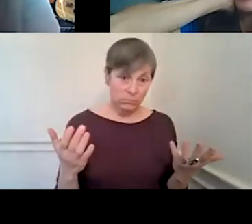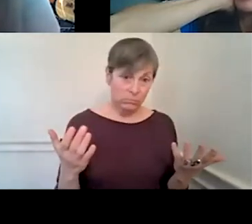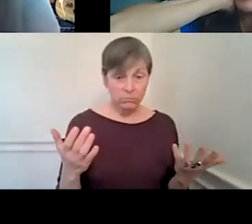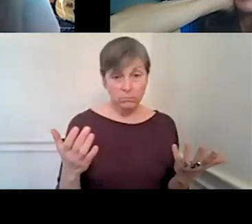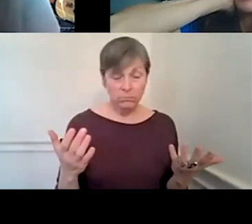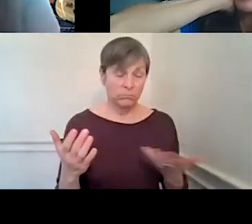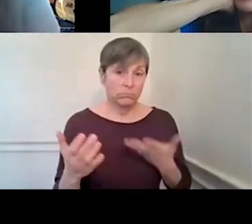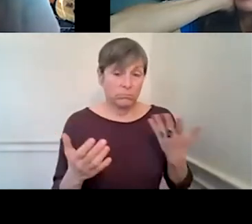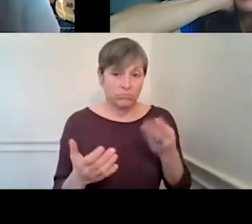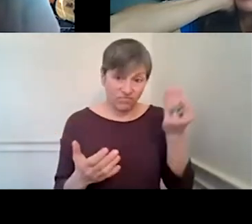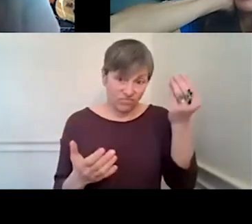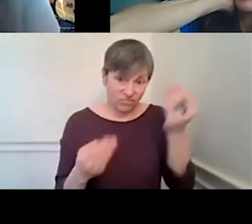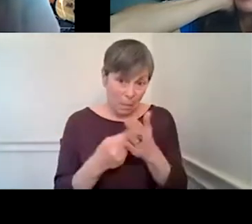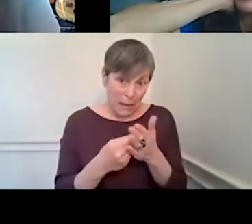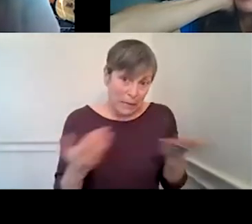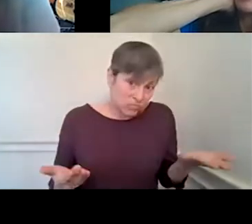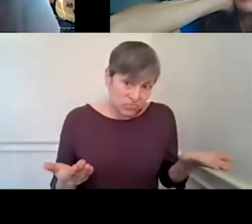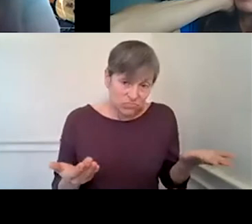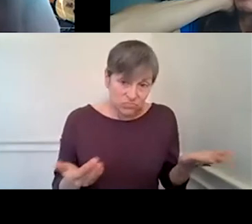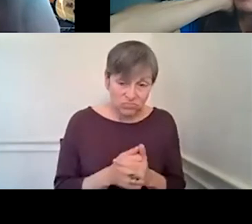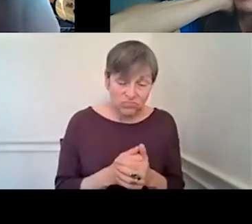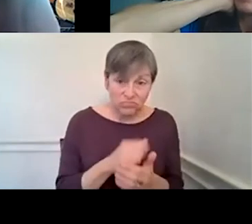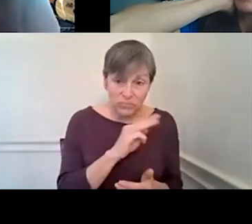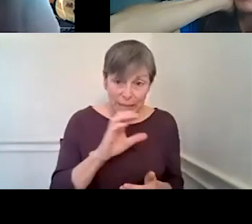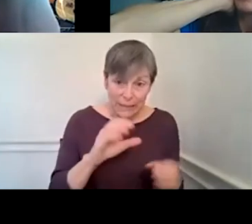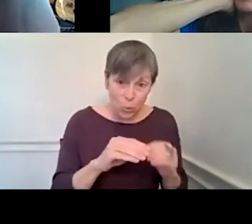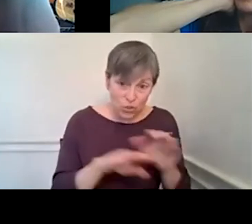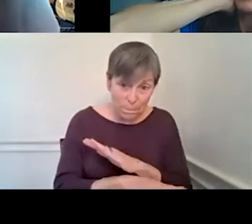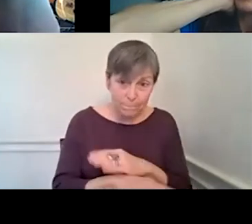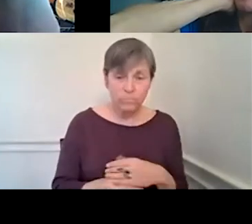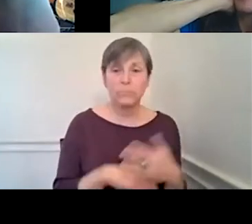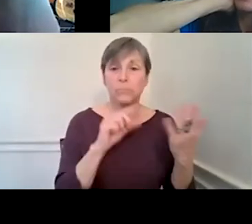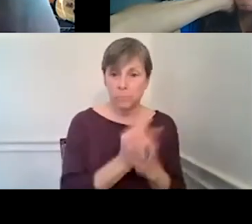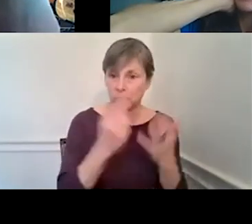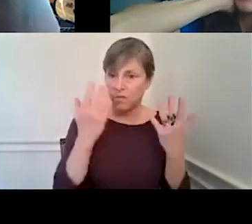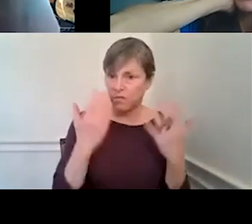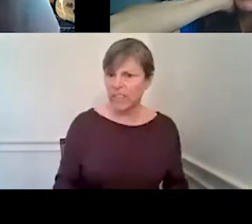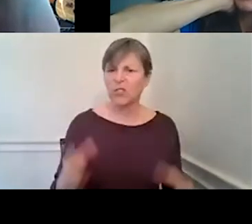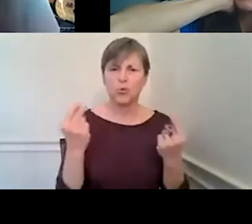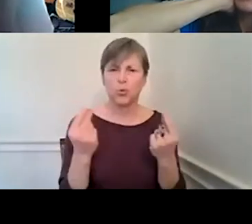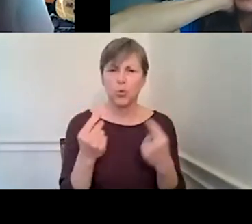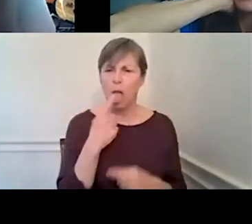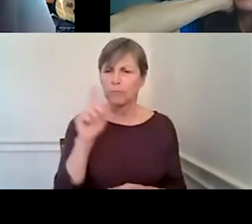was cost. And didn't quite know what I wanted to do.